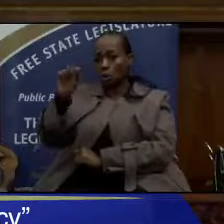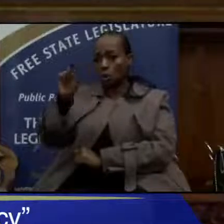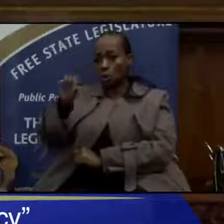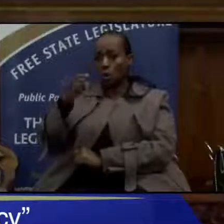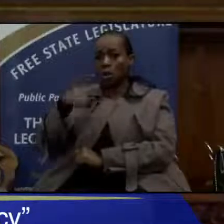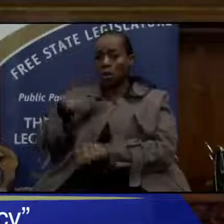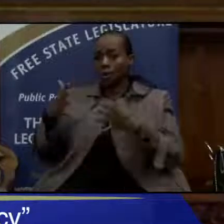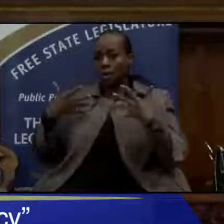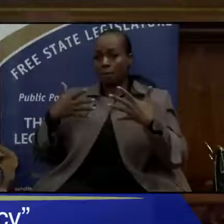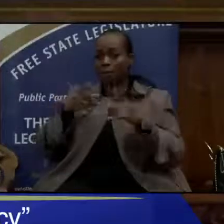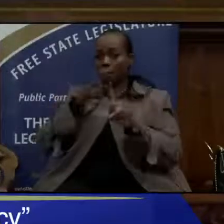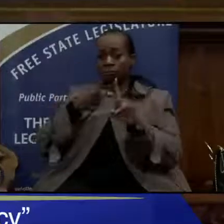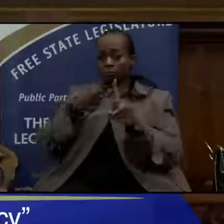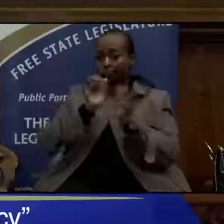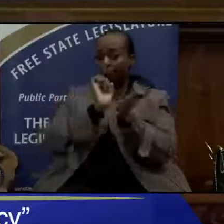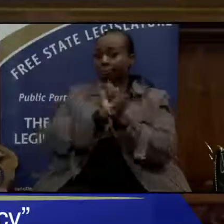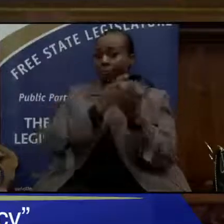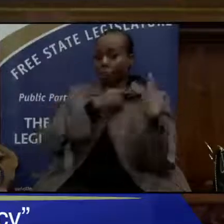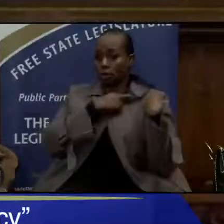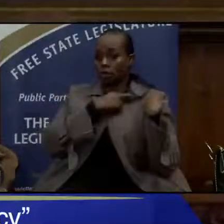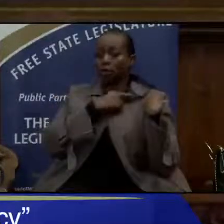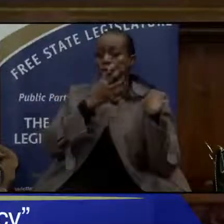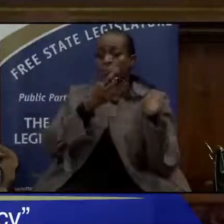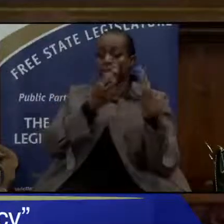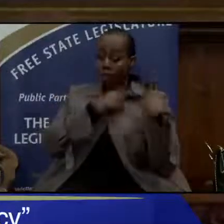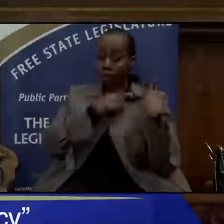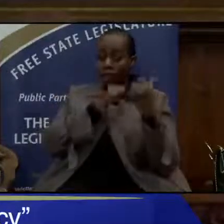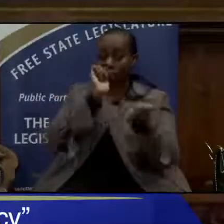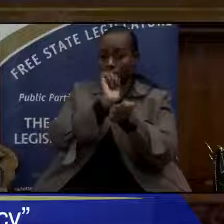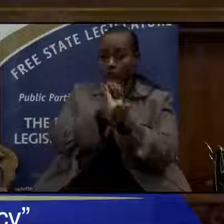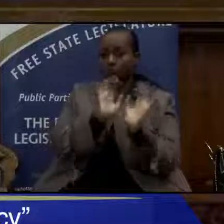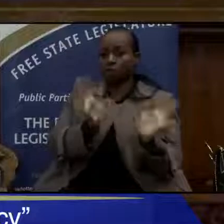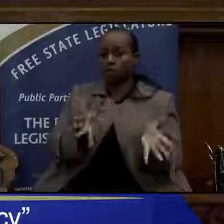been arrested. And I'm very much excited about the good work that the social workers